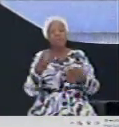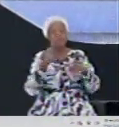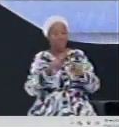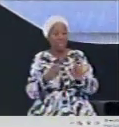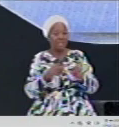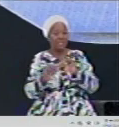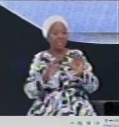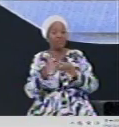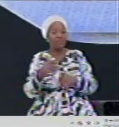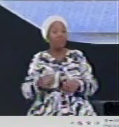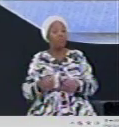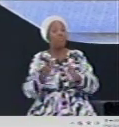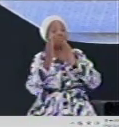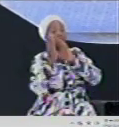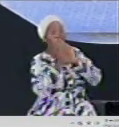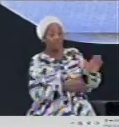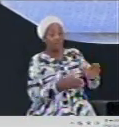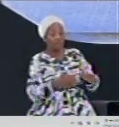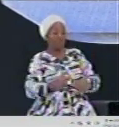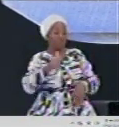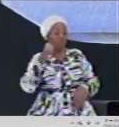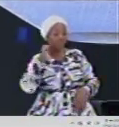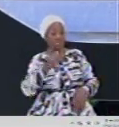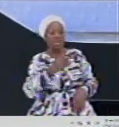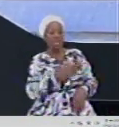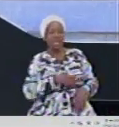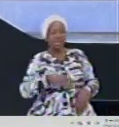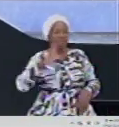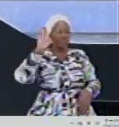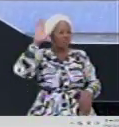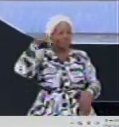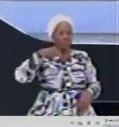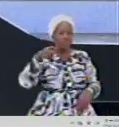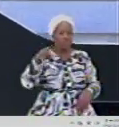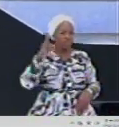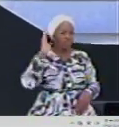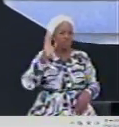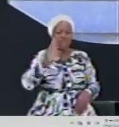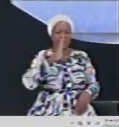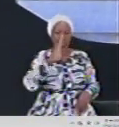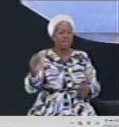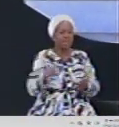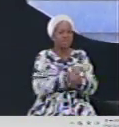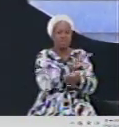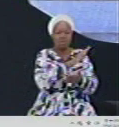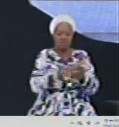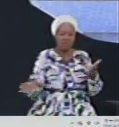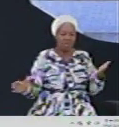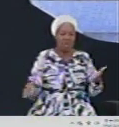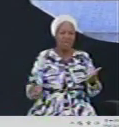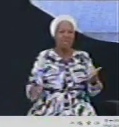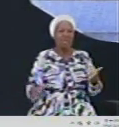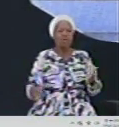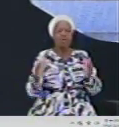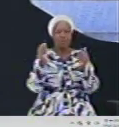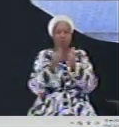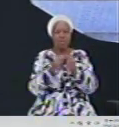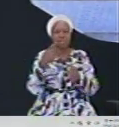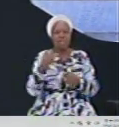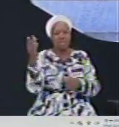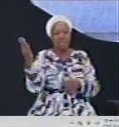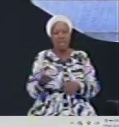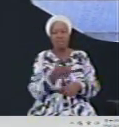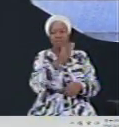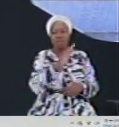ye refuse and rebel, ye shall be destroyed, devoured with the sword. For